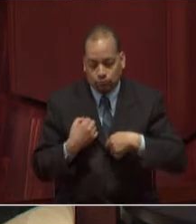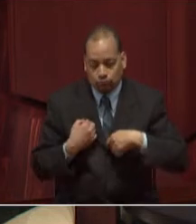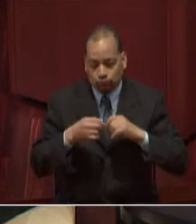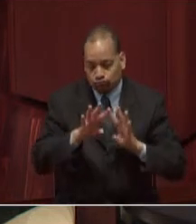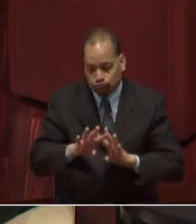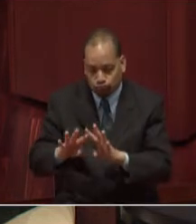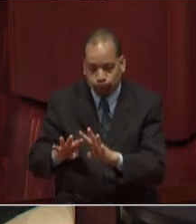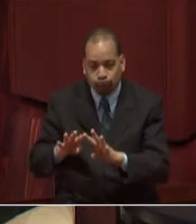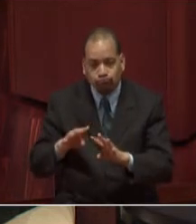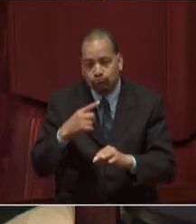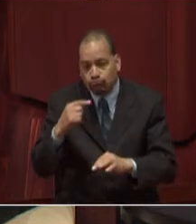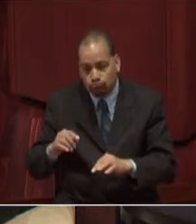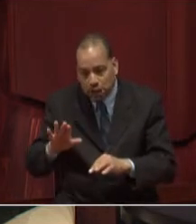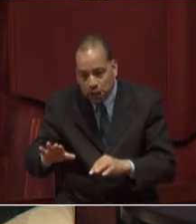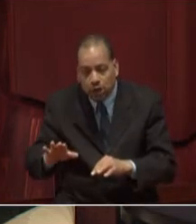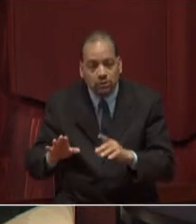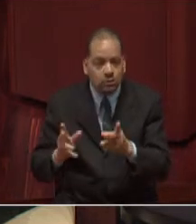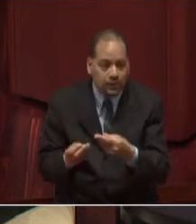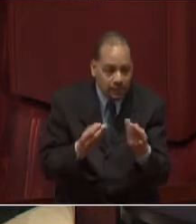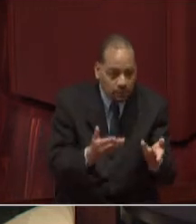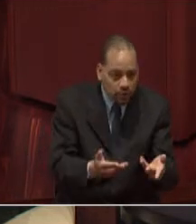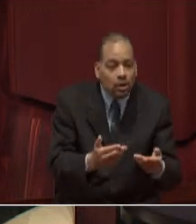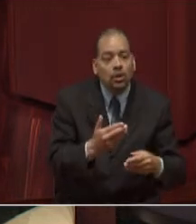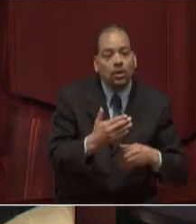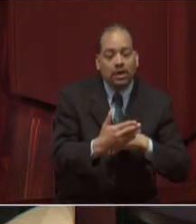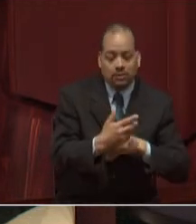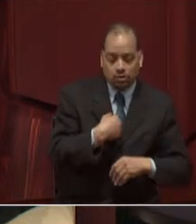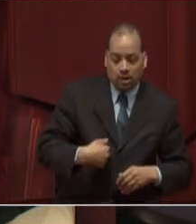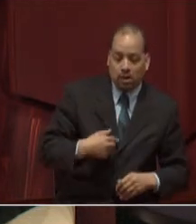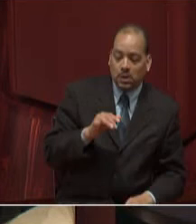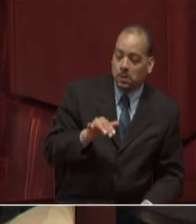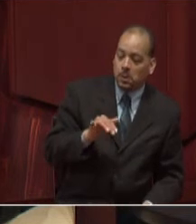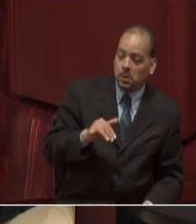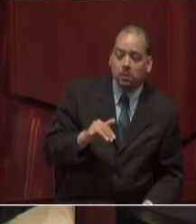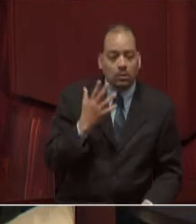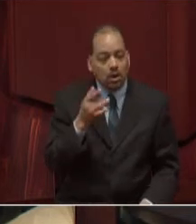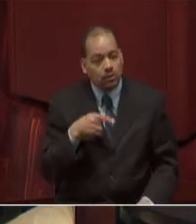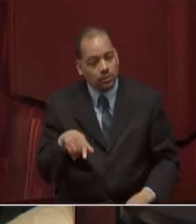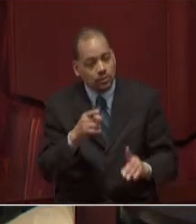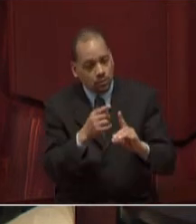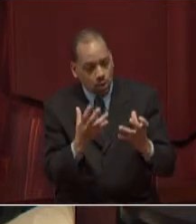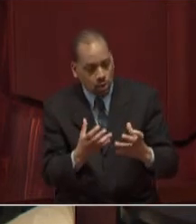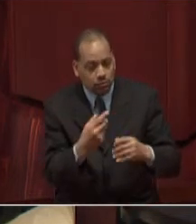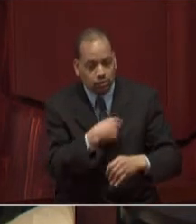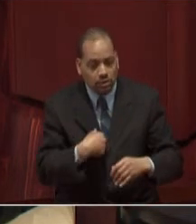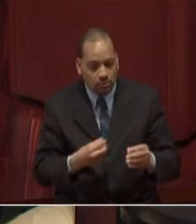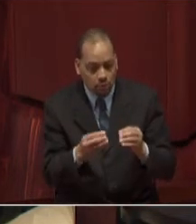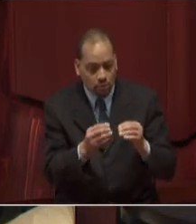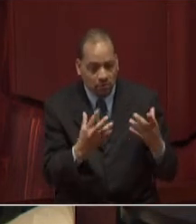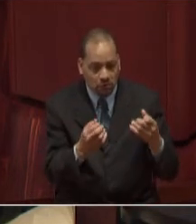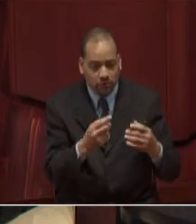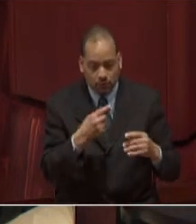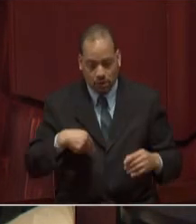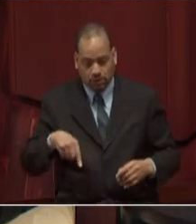try to gain the Chinese confidence in the new relationship with us. Yes. Yes, it was immensely valuable to both countries. For China,